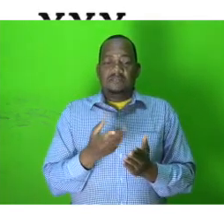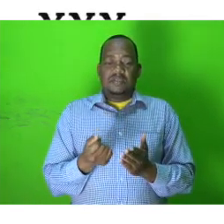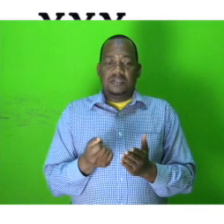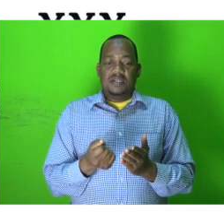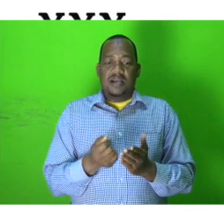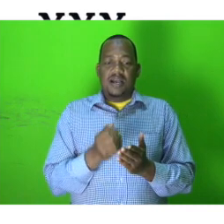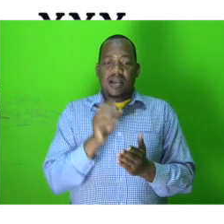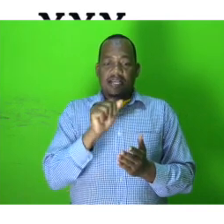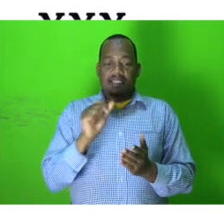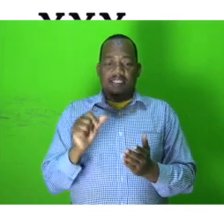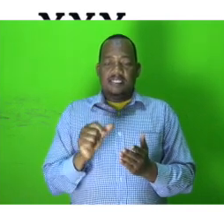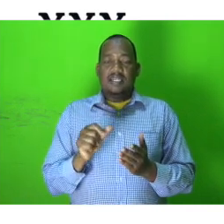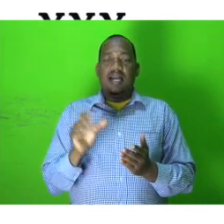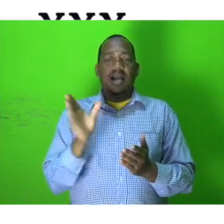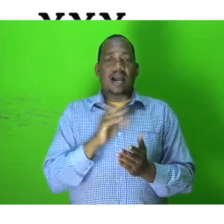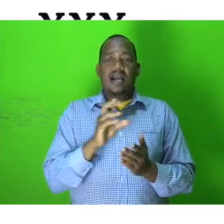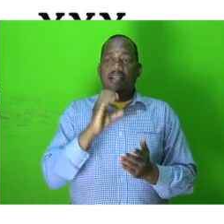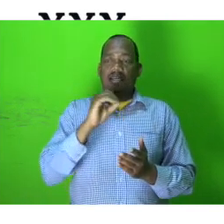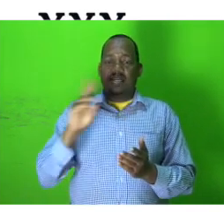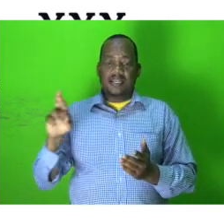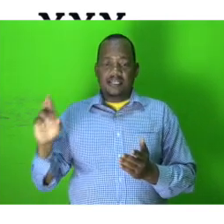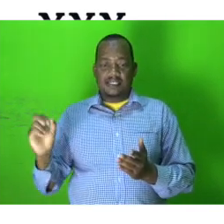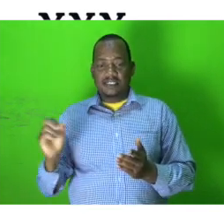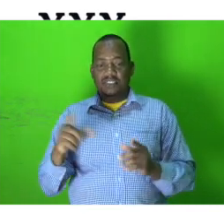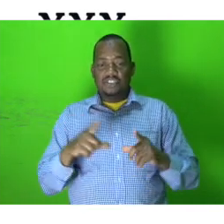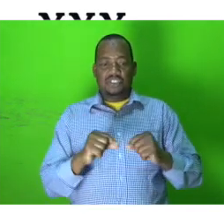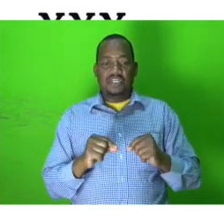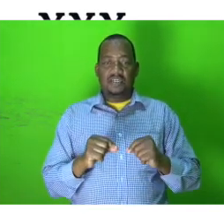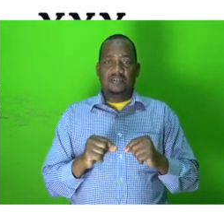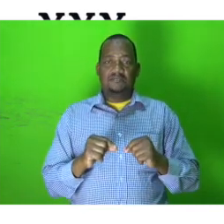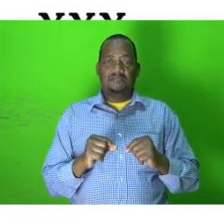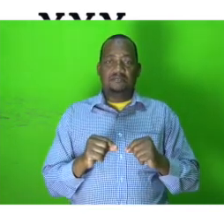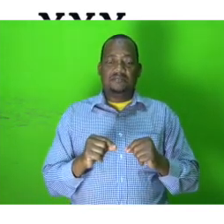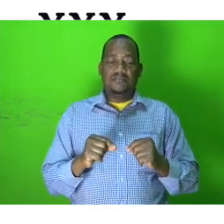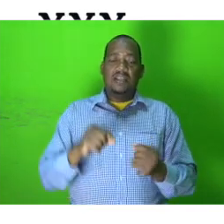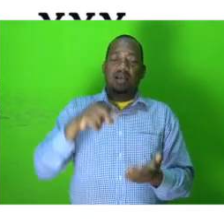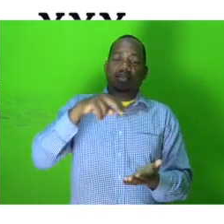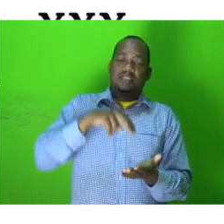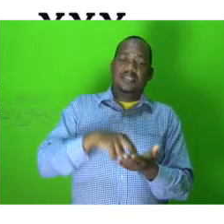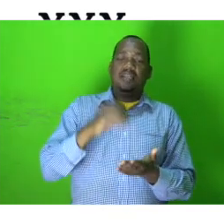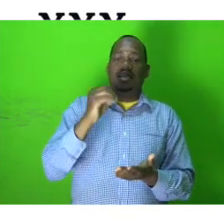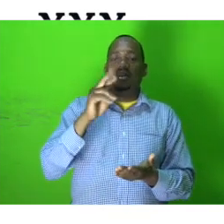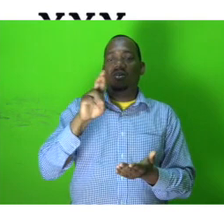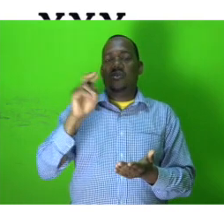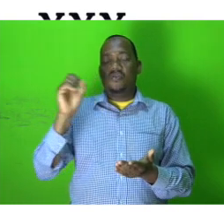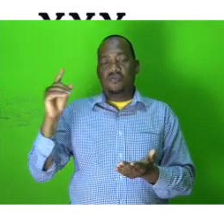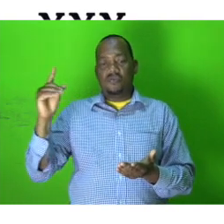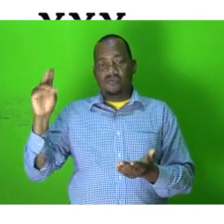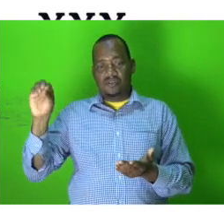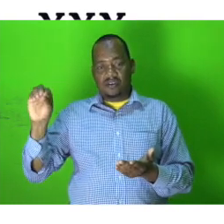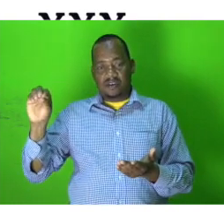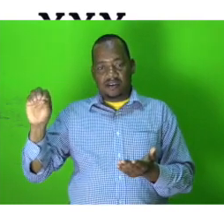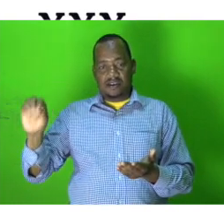BD, add uncredited check, add standing order,